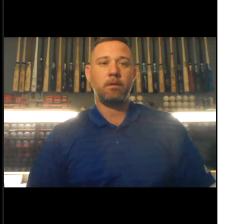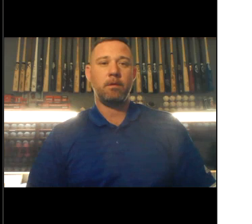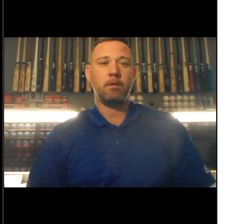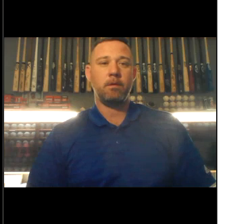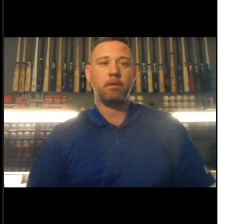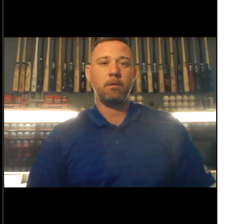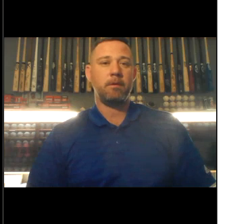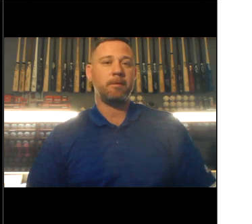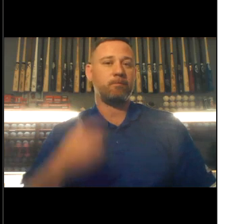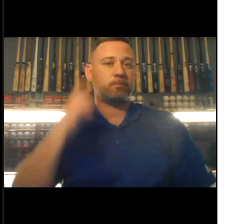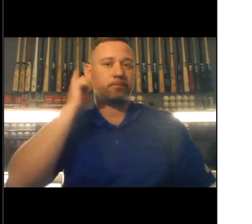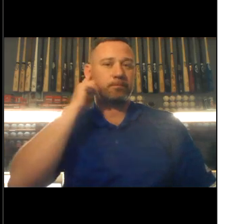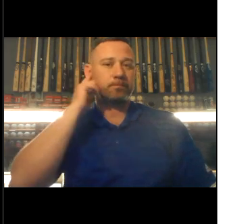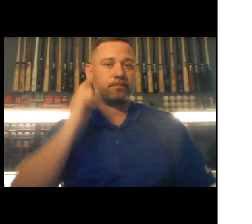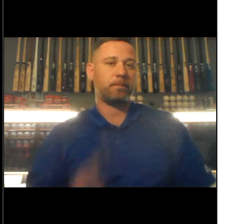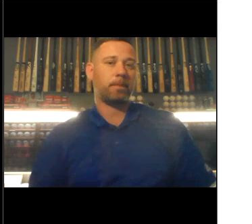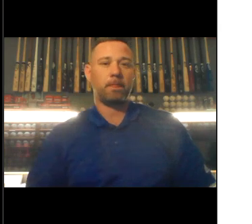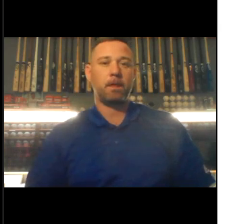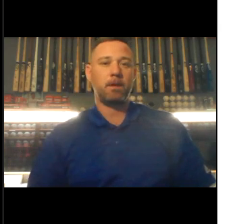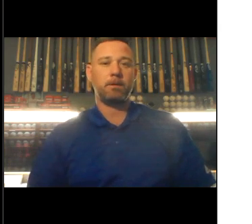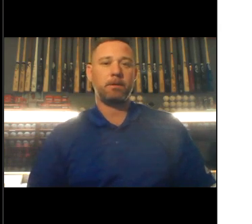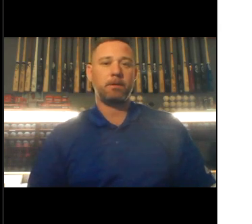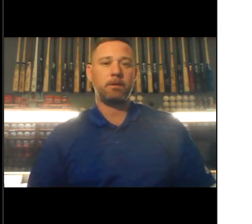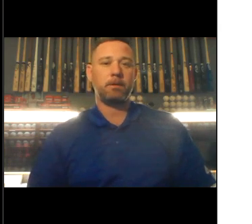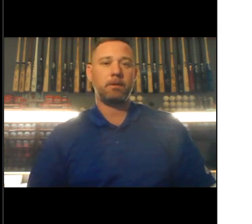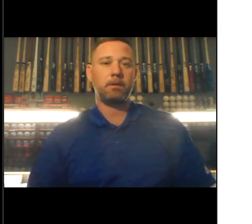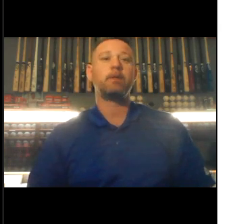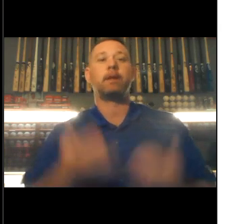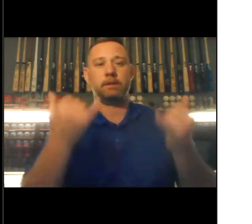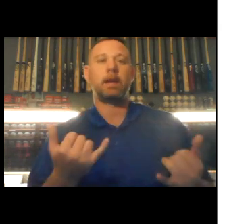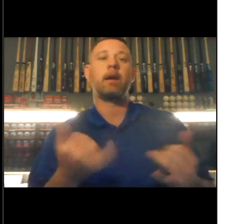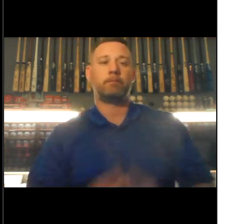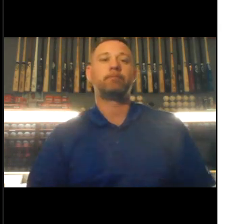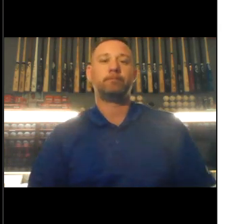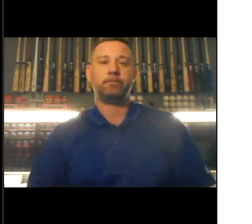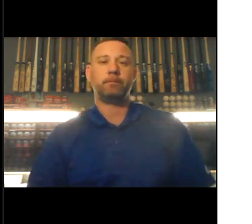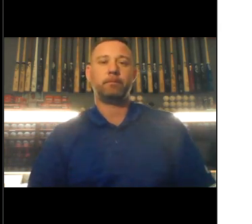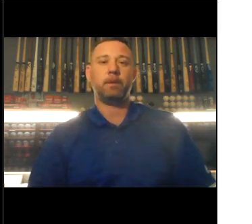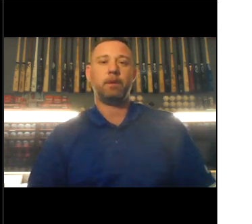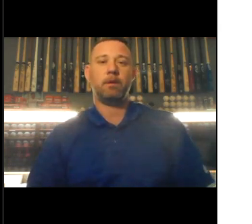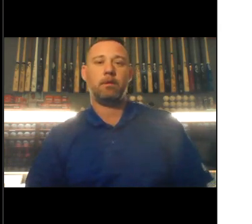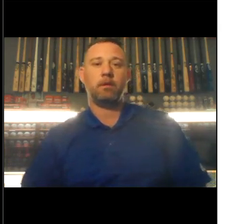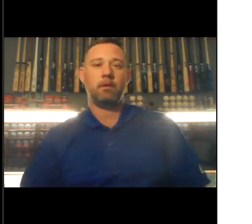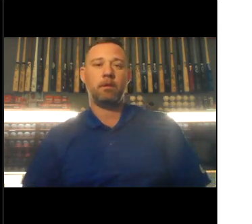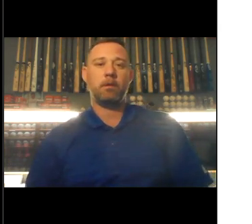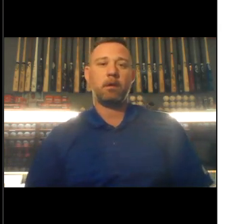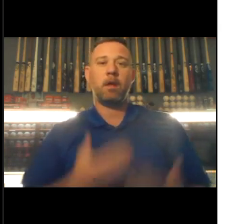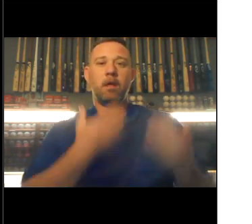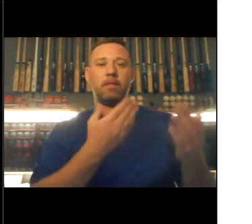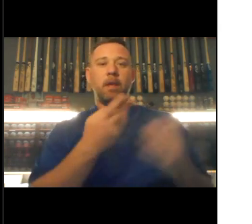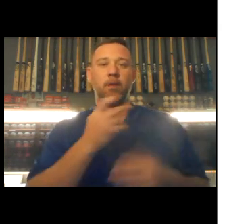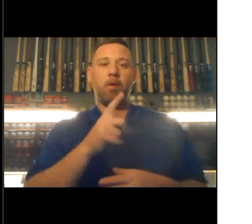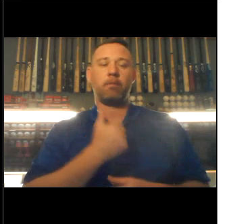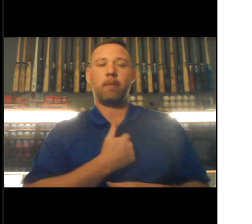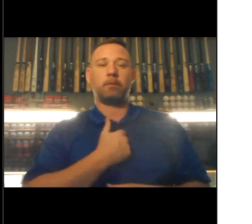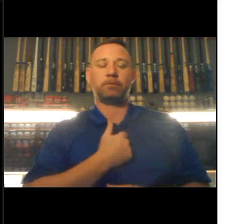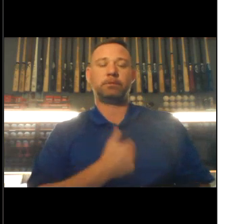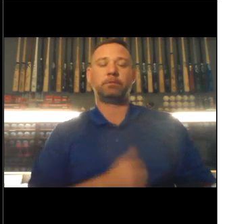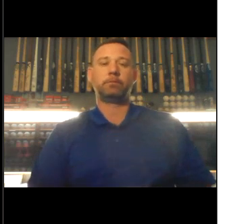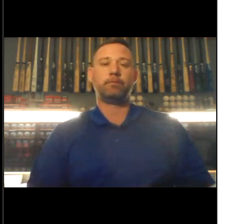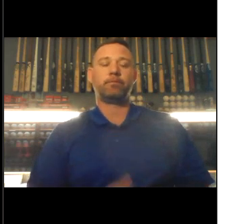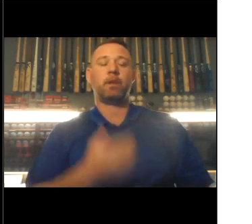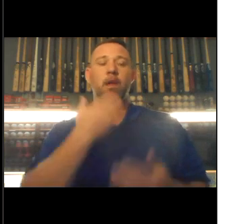We still can't hear you, Keith. Am I coming through now? Now you are, yes. Great. Thank you, Paul. My apologies.